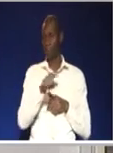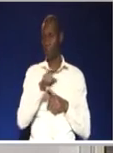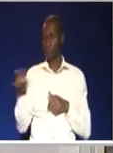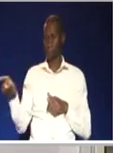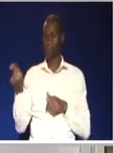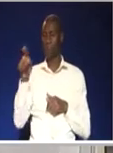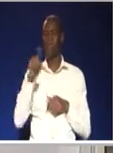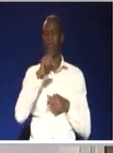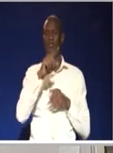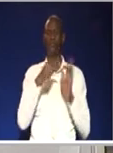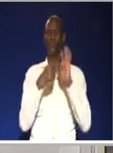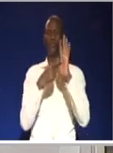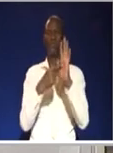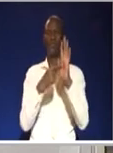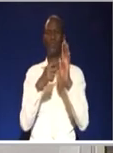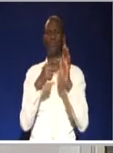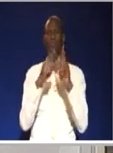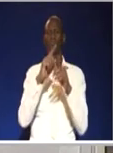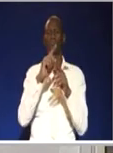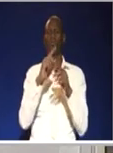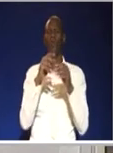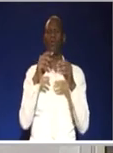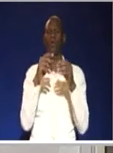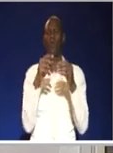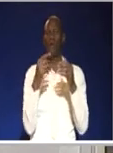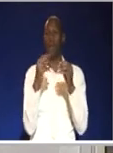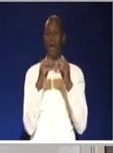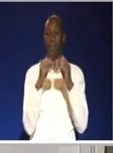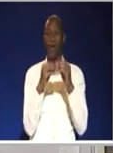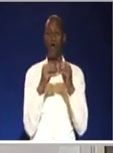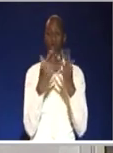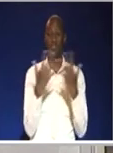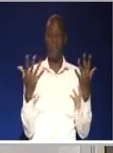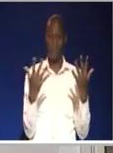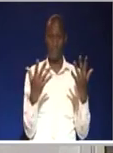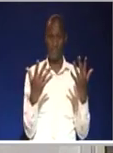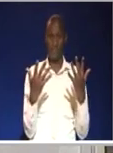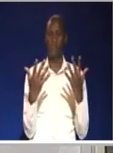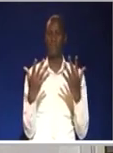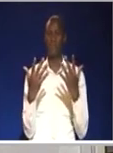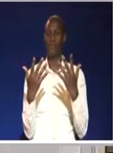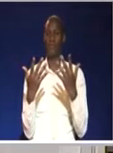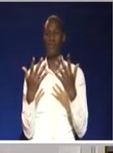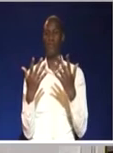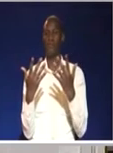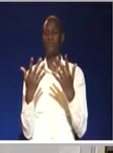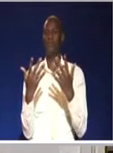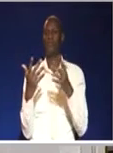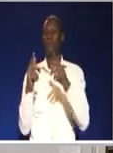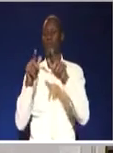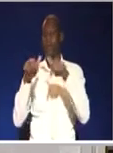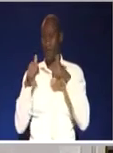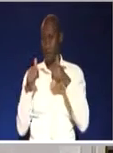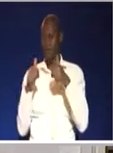of the quantity of a commodity demanded at a given